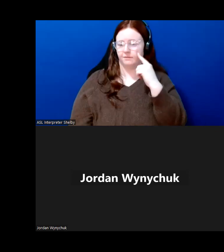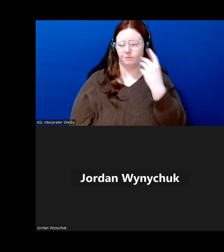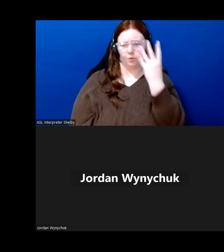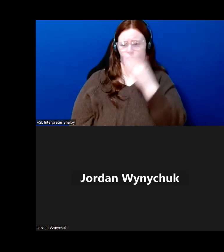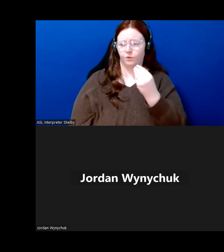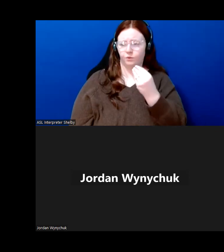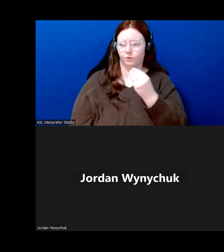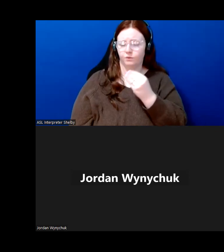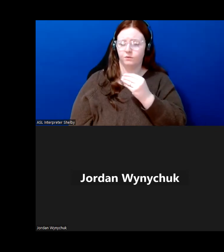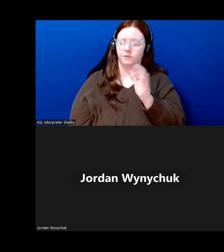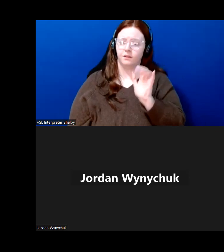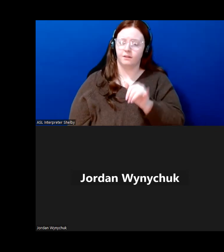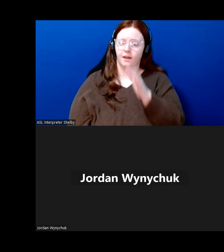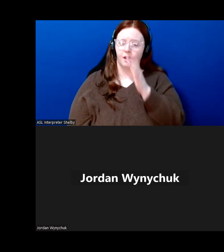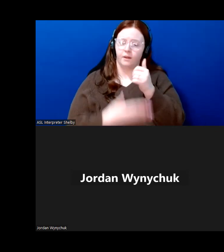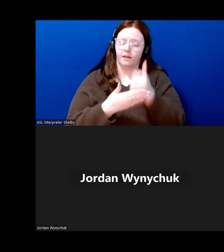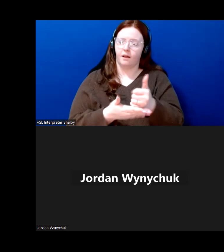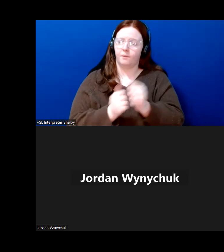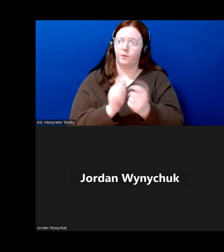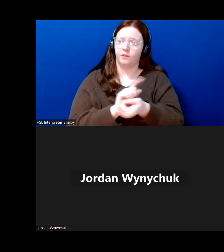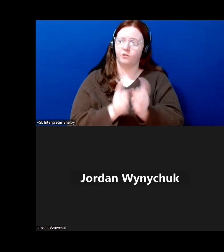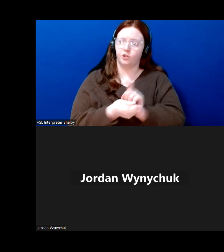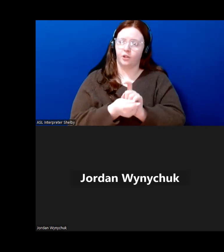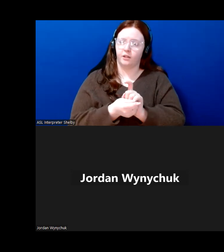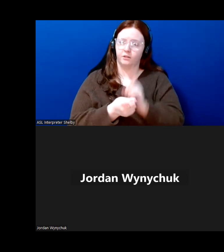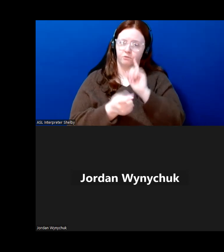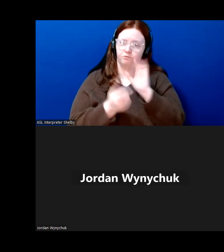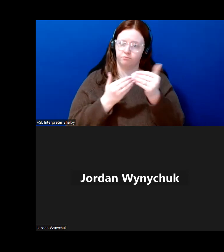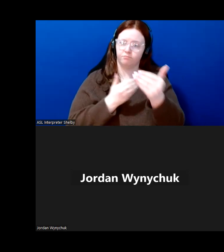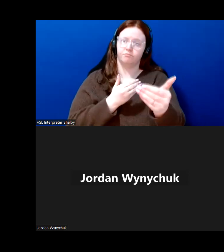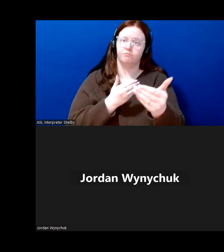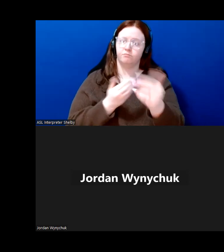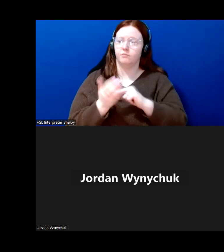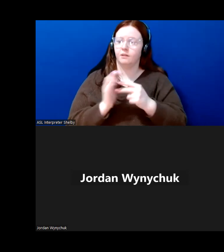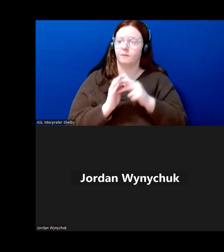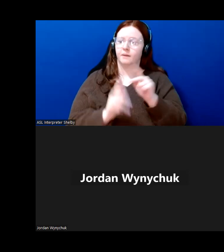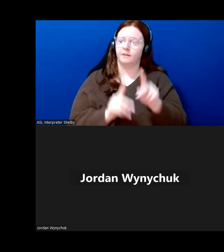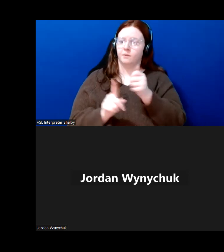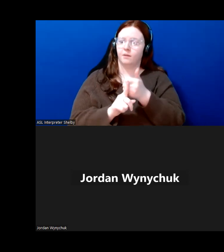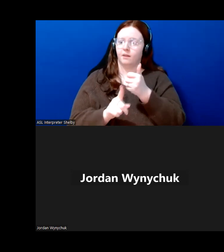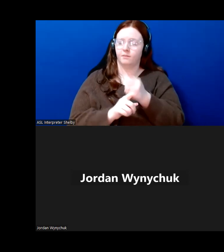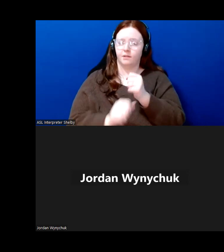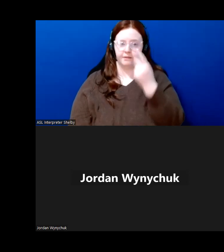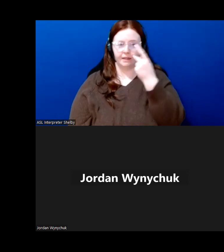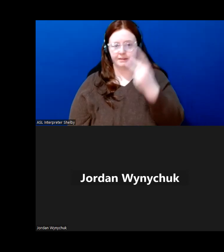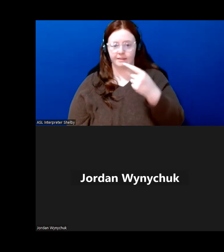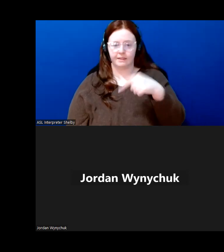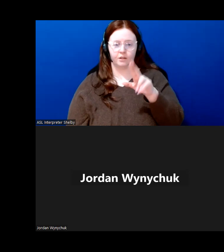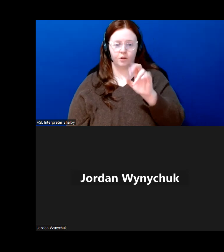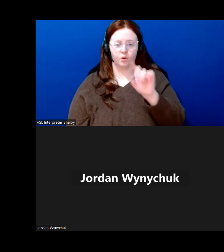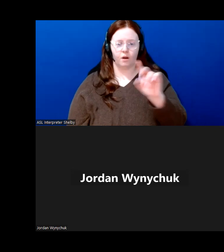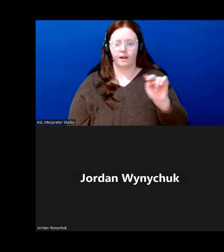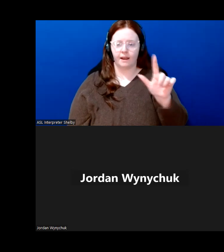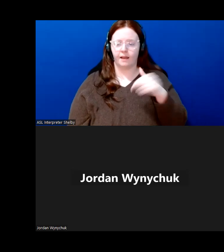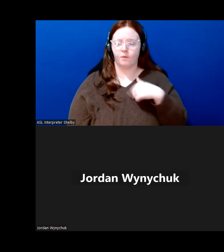foster change because it allows folks to see what Quadrangle NL is all about in terms of our programs